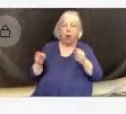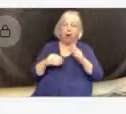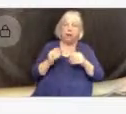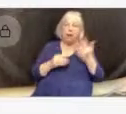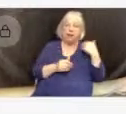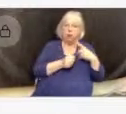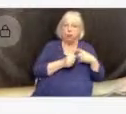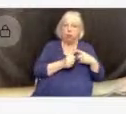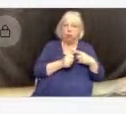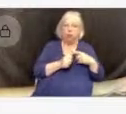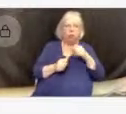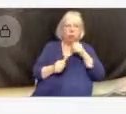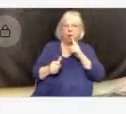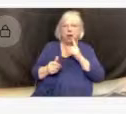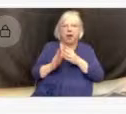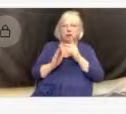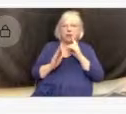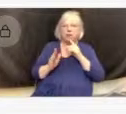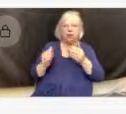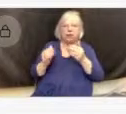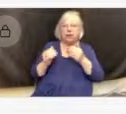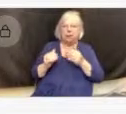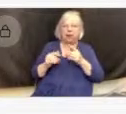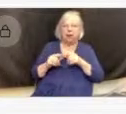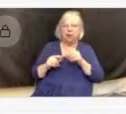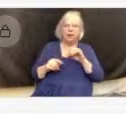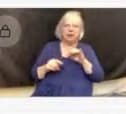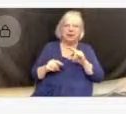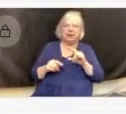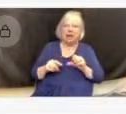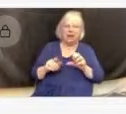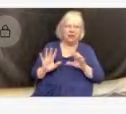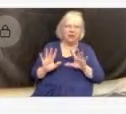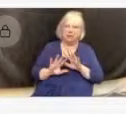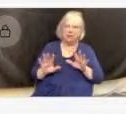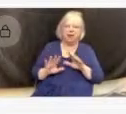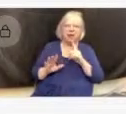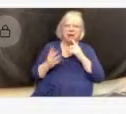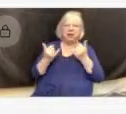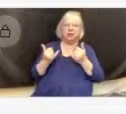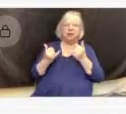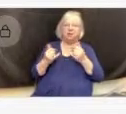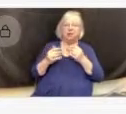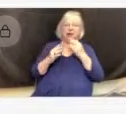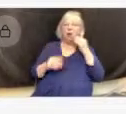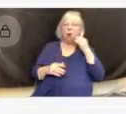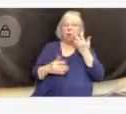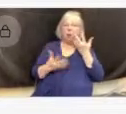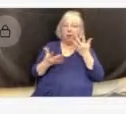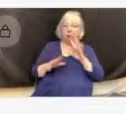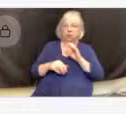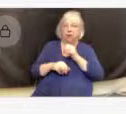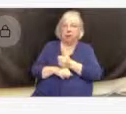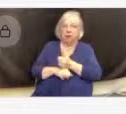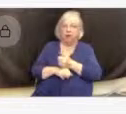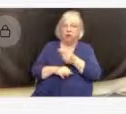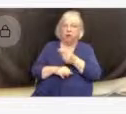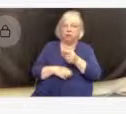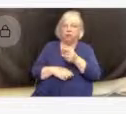we're not asking for a setback on the side setbacks at all. The existing dwelling right there is right at